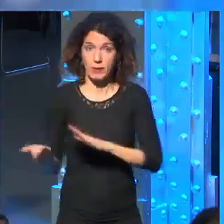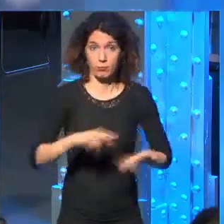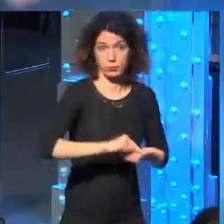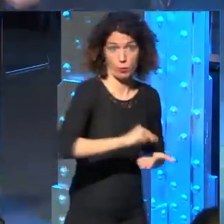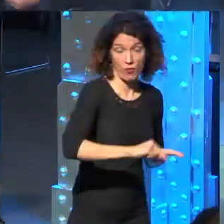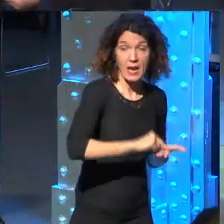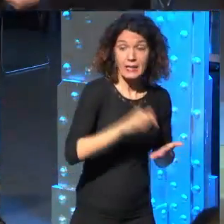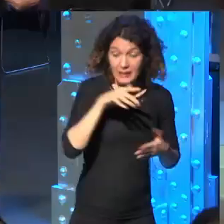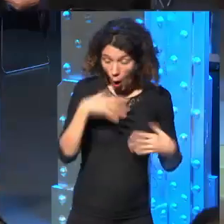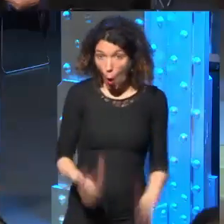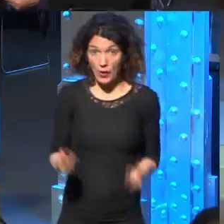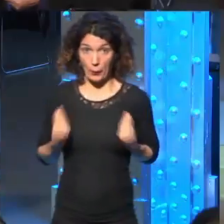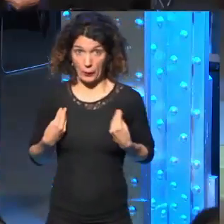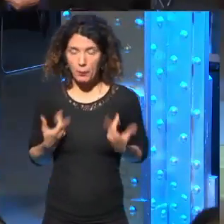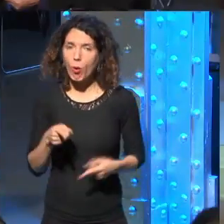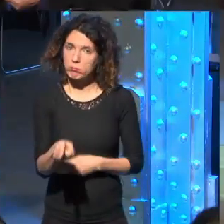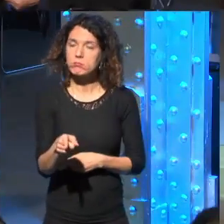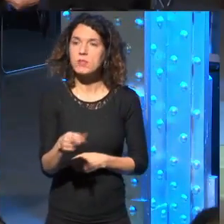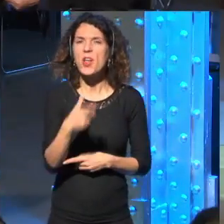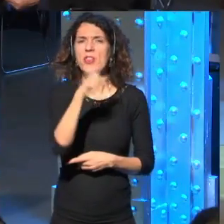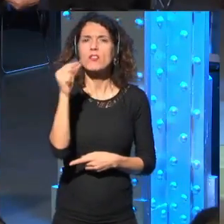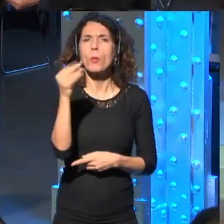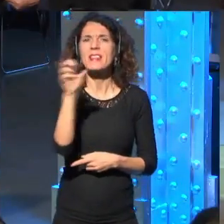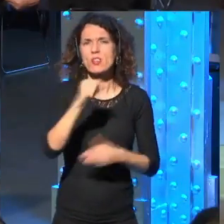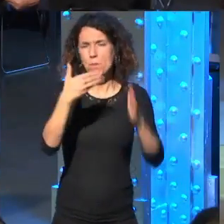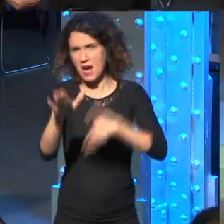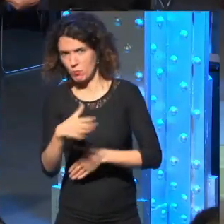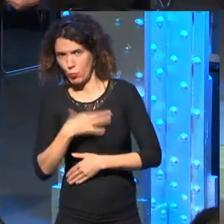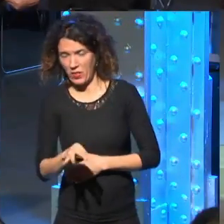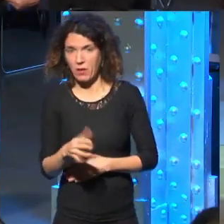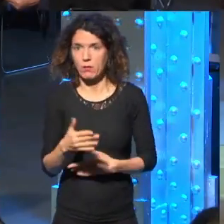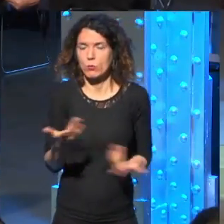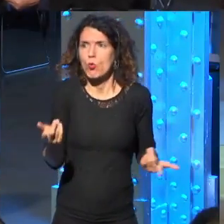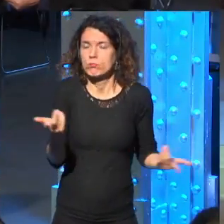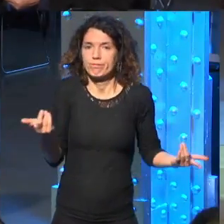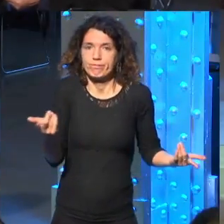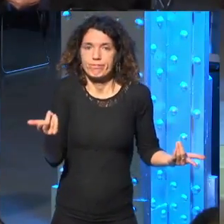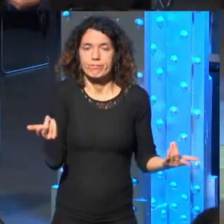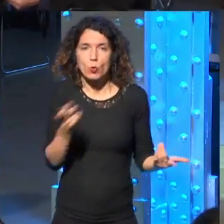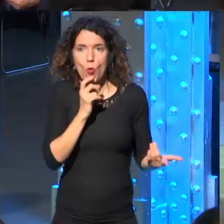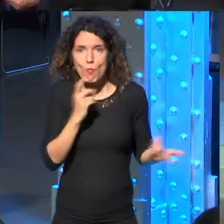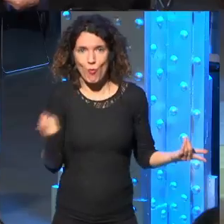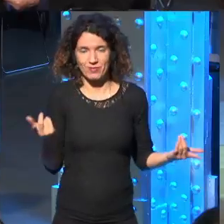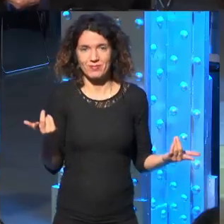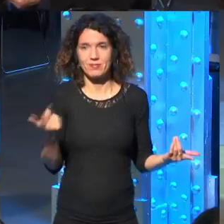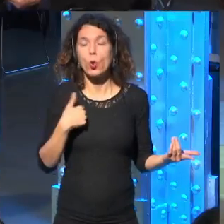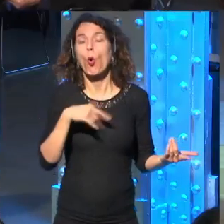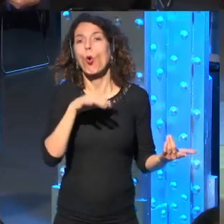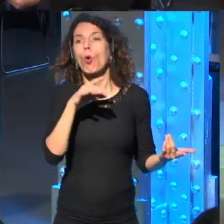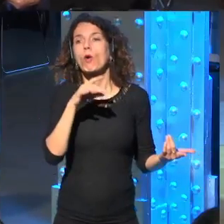be 120 years old. Then I said, thank God I did these interviews. All that culture